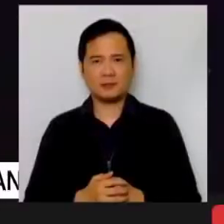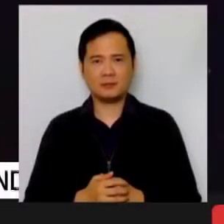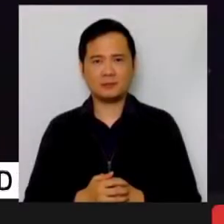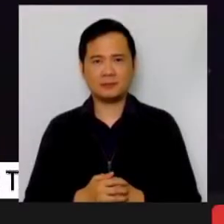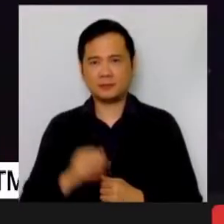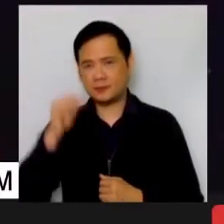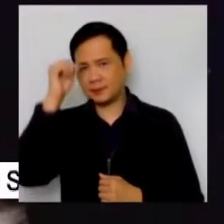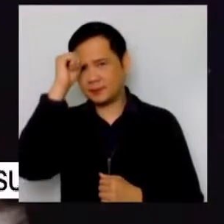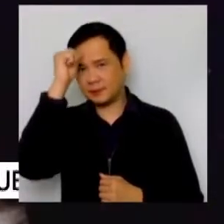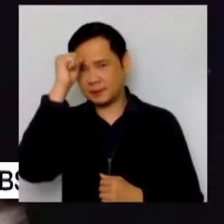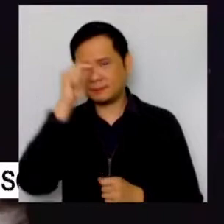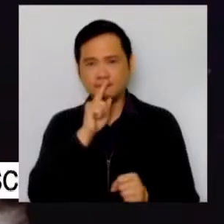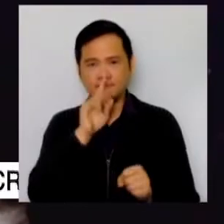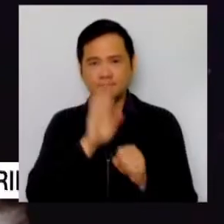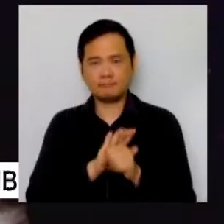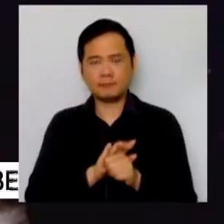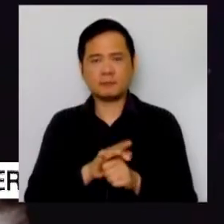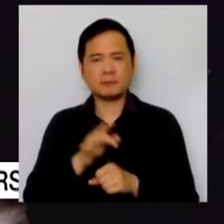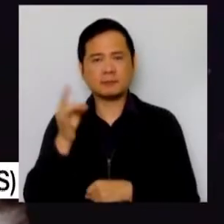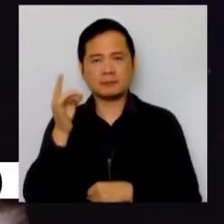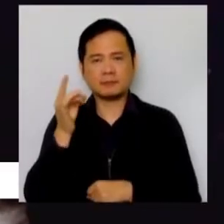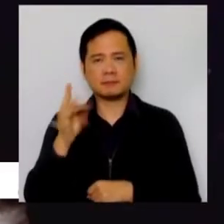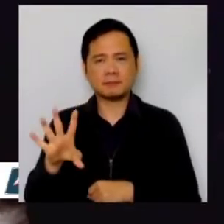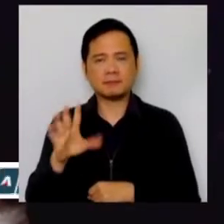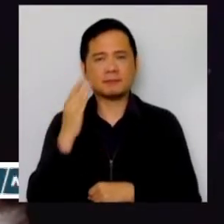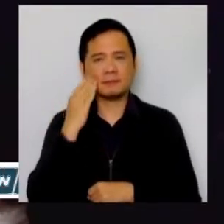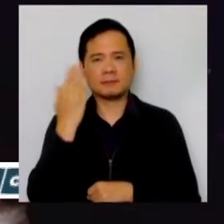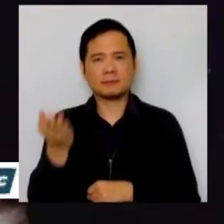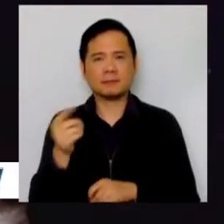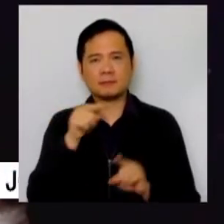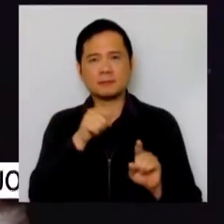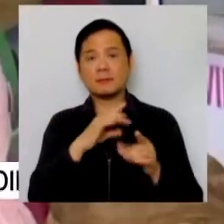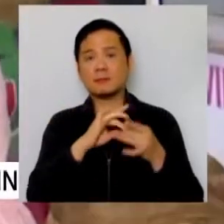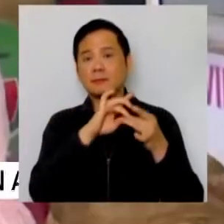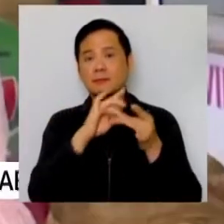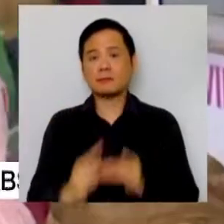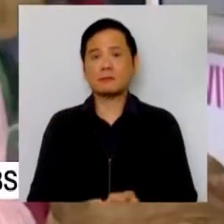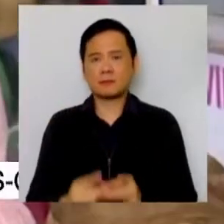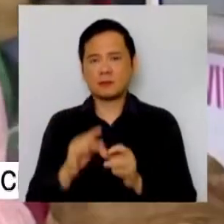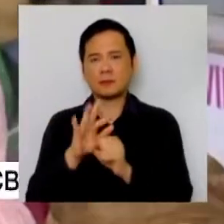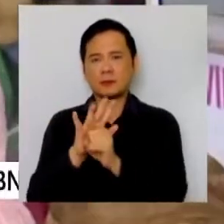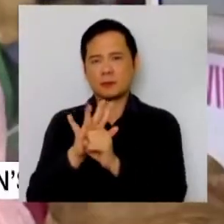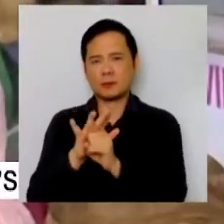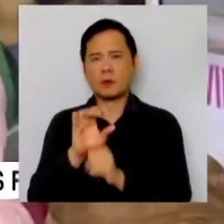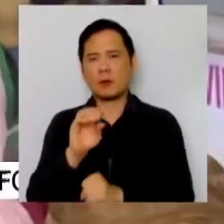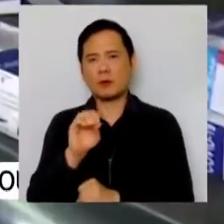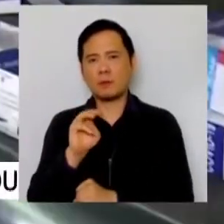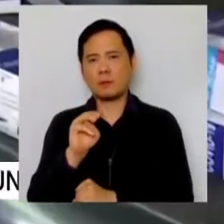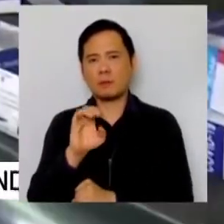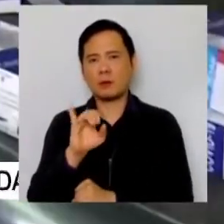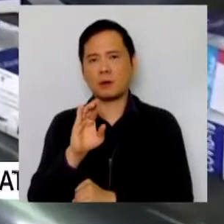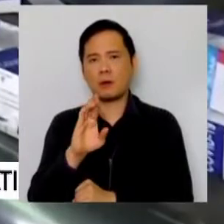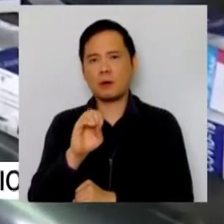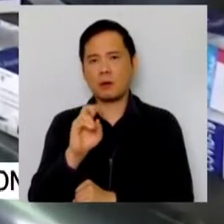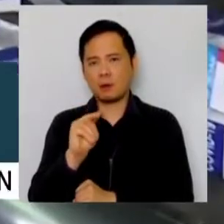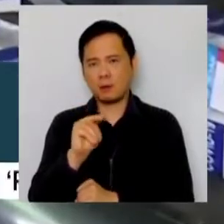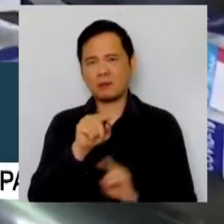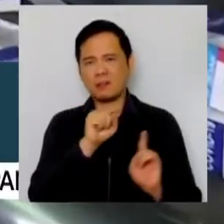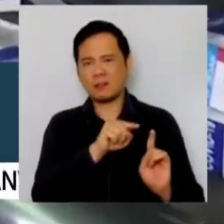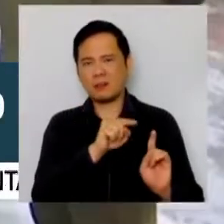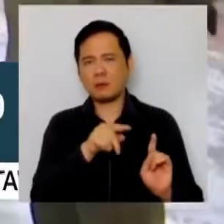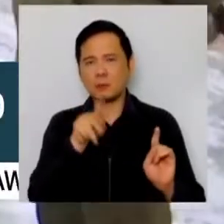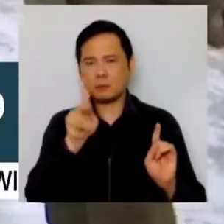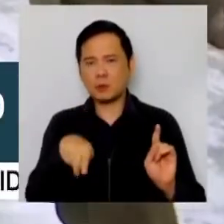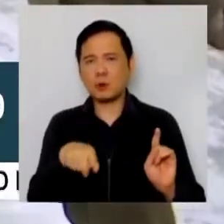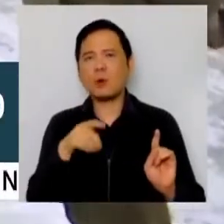India has confirmed its first death due to the Omicron variant. The health ministry said the patient was an elderly man. India's